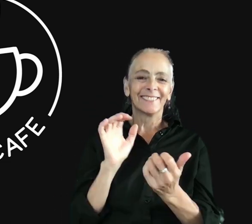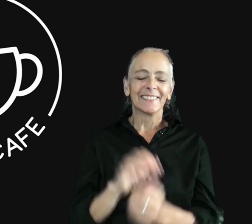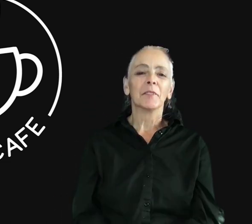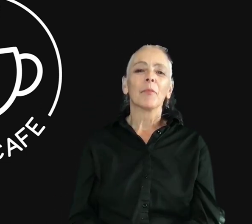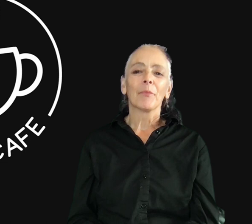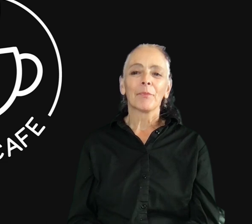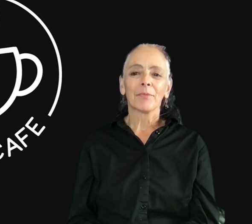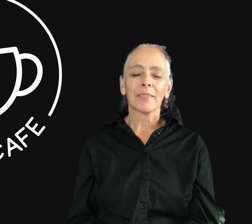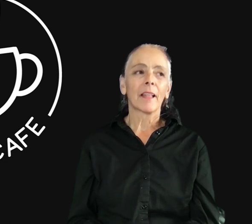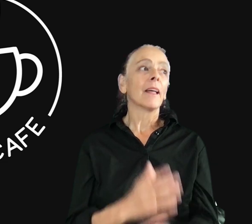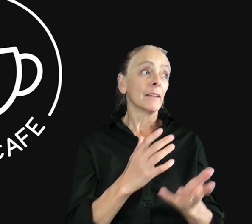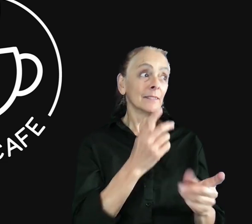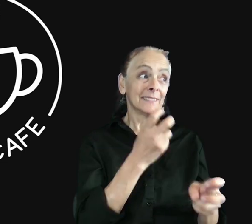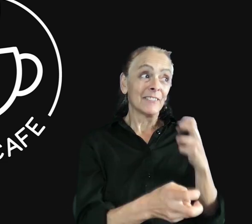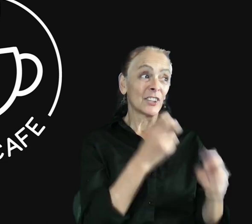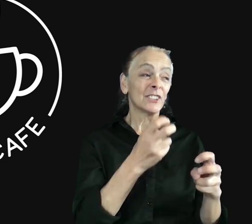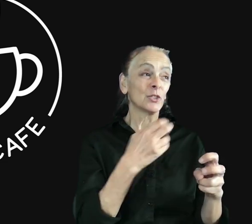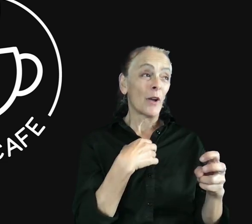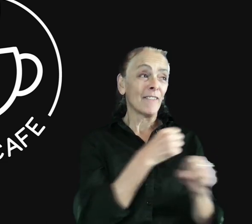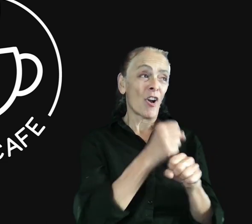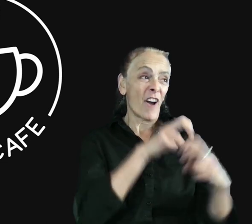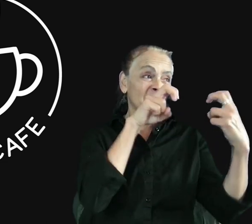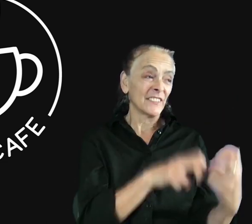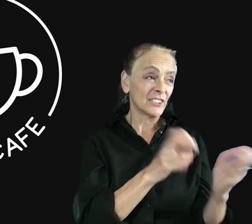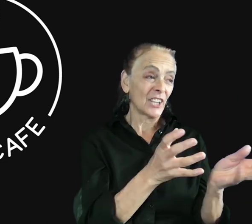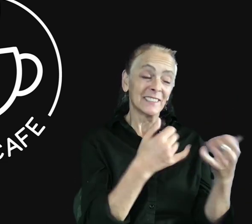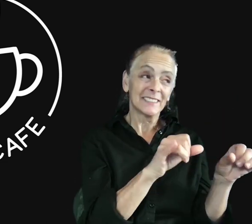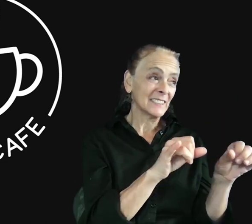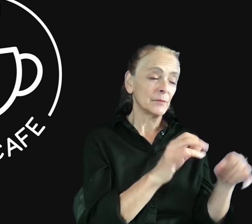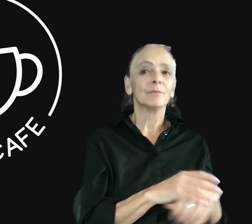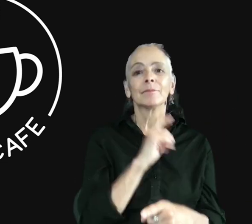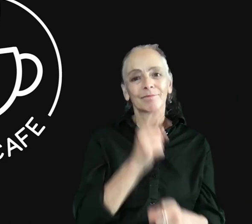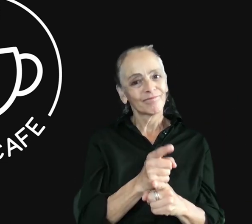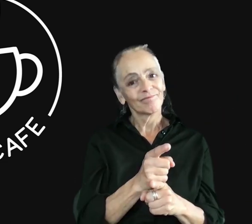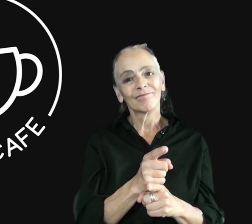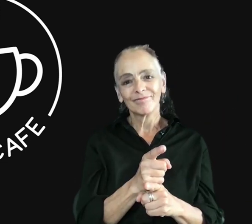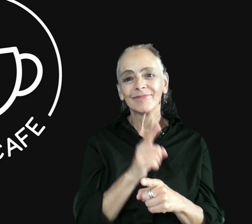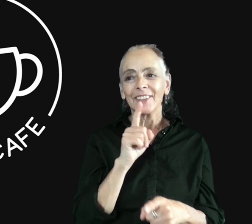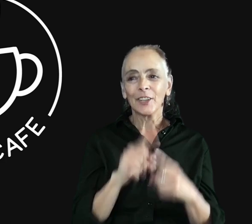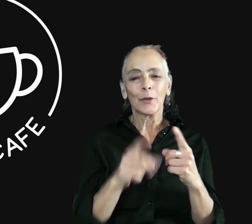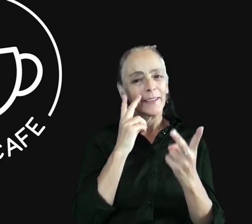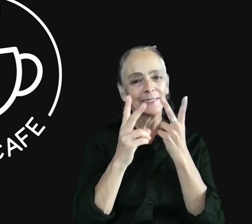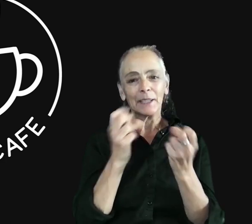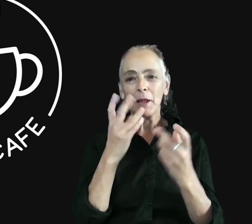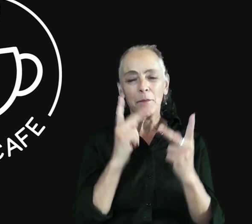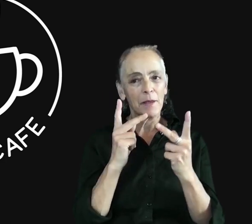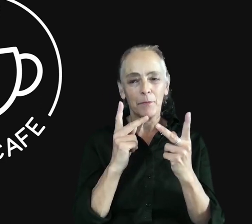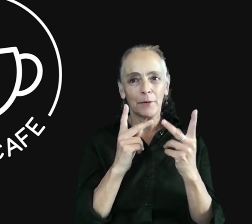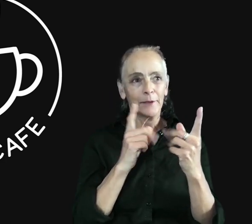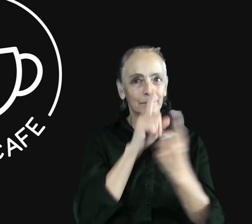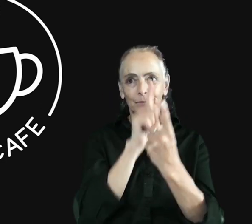and it's still difficult to have a coffee shop that's this day yeah exactly you can't really uh see people a lot of face to face majority so for